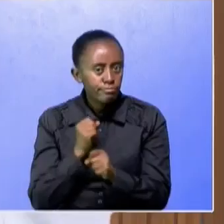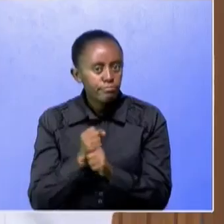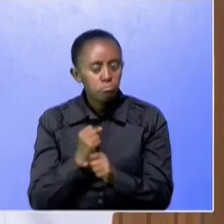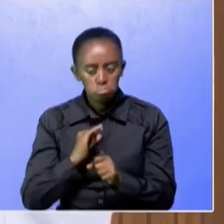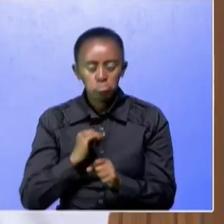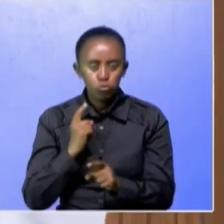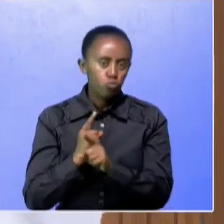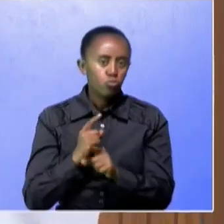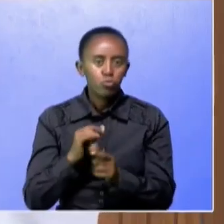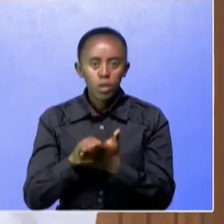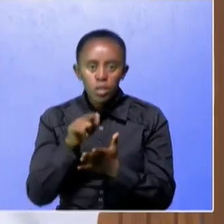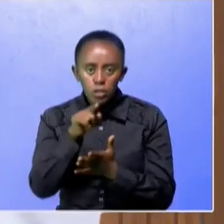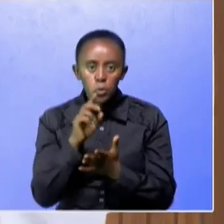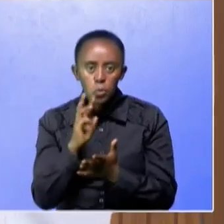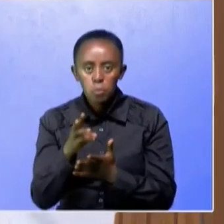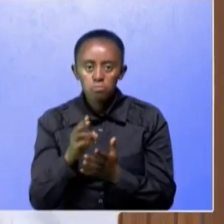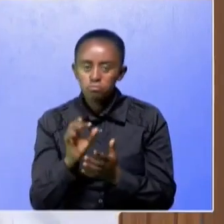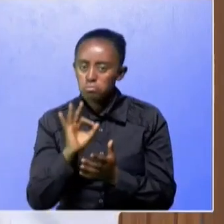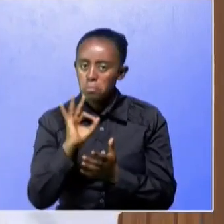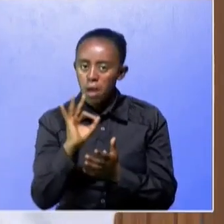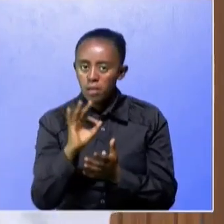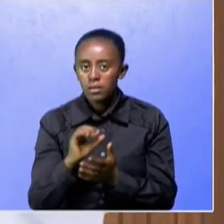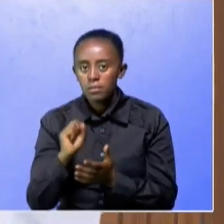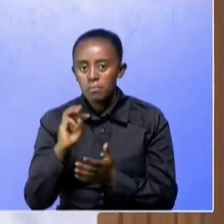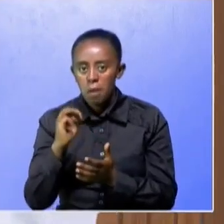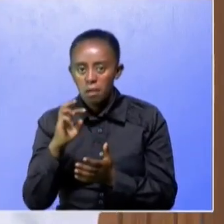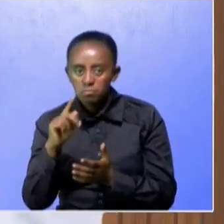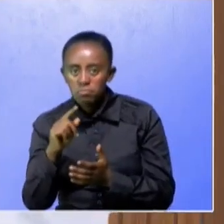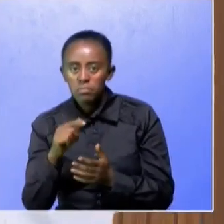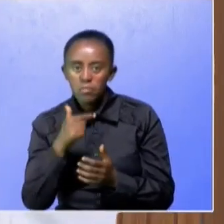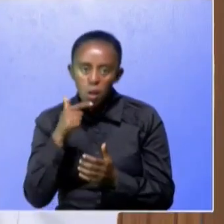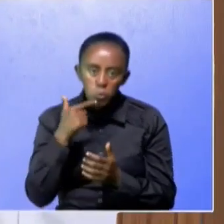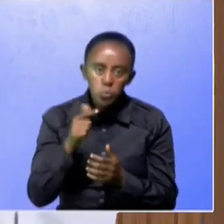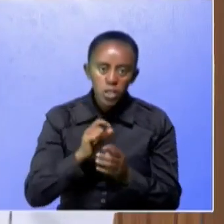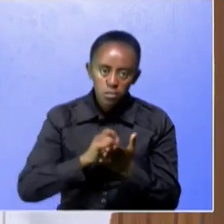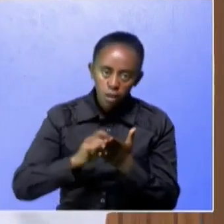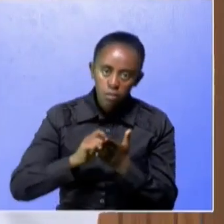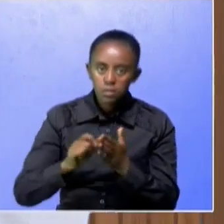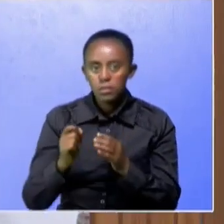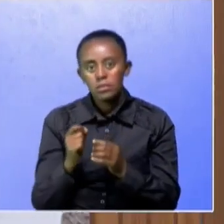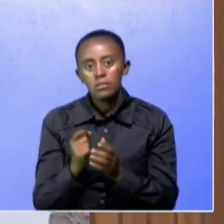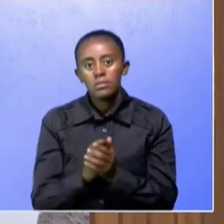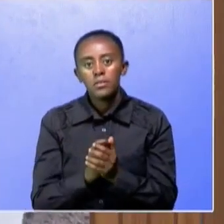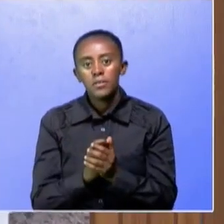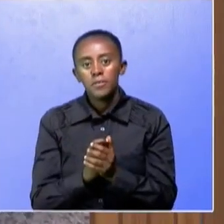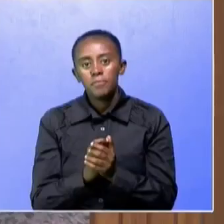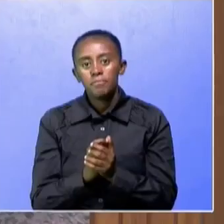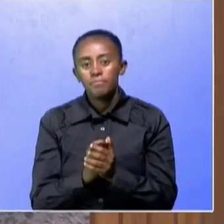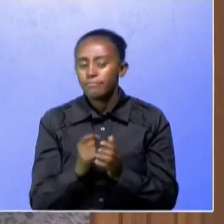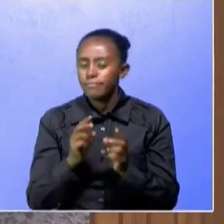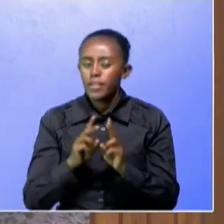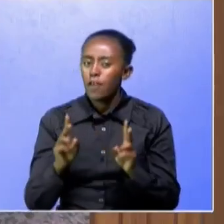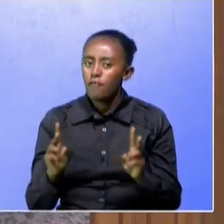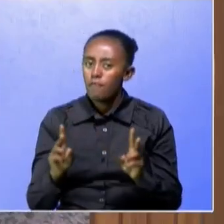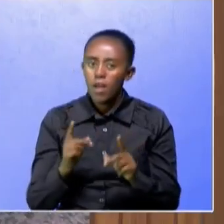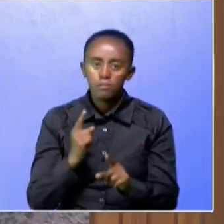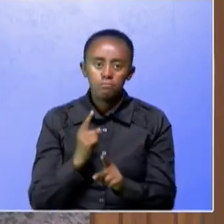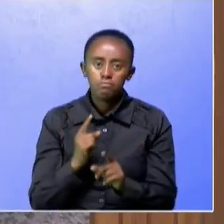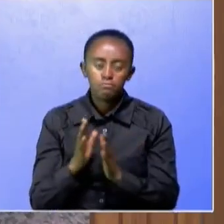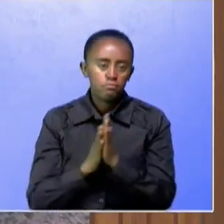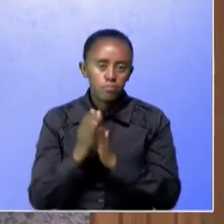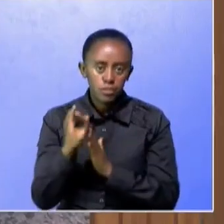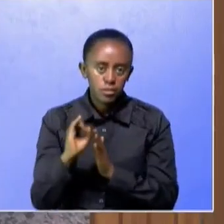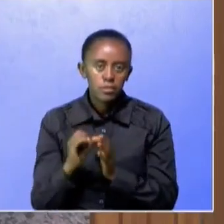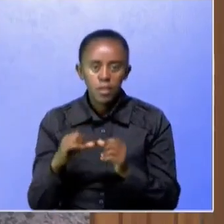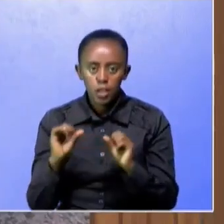that you'll become so smart, using of the language in the right way. Very interesting one. Let's